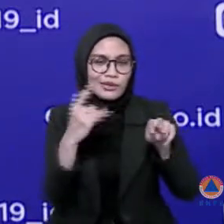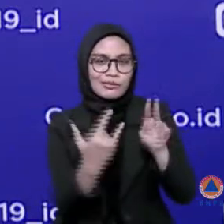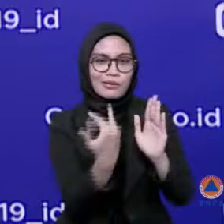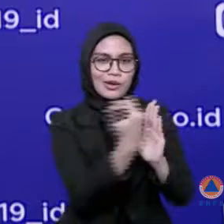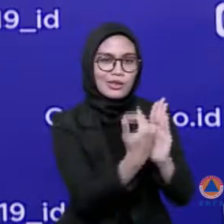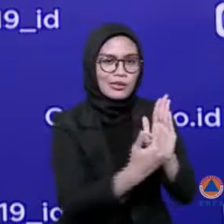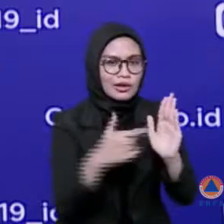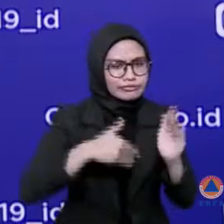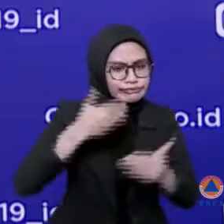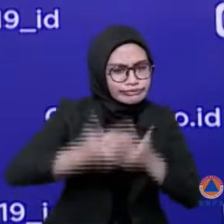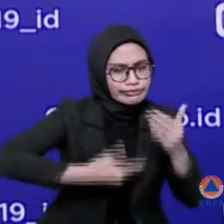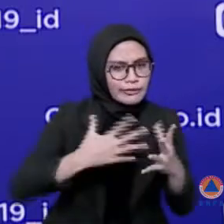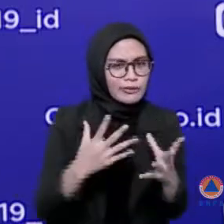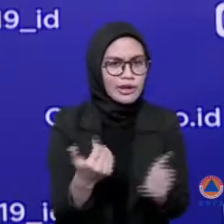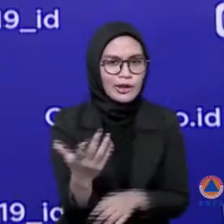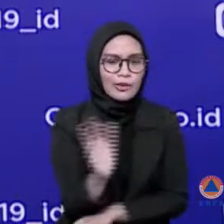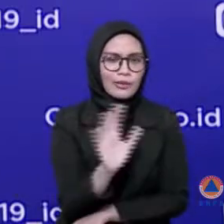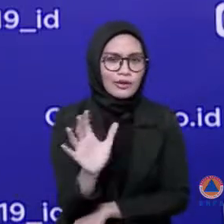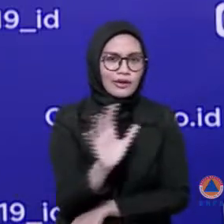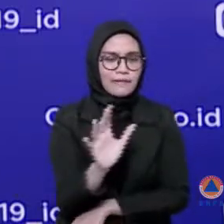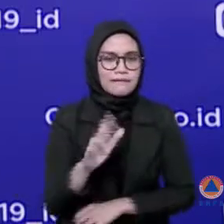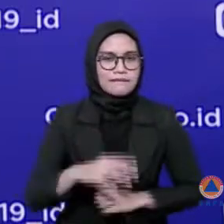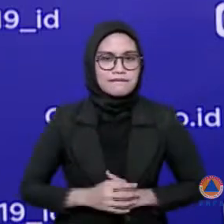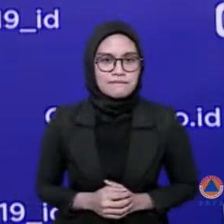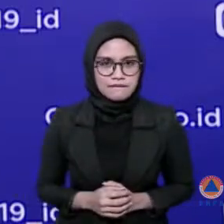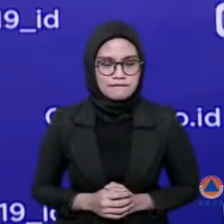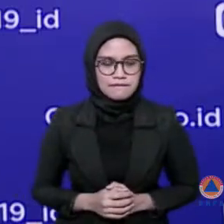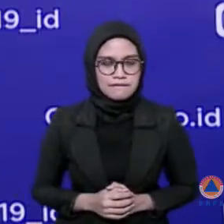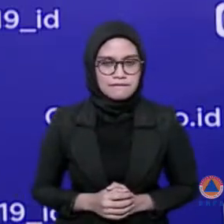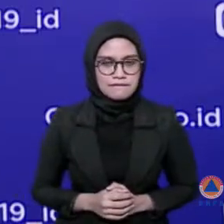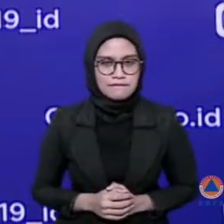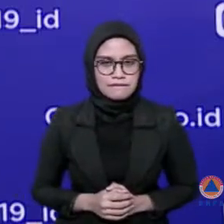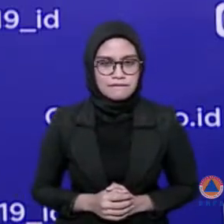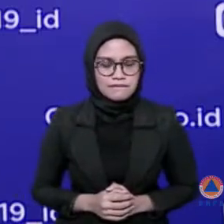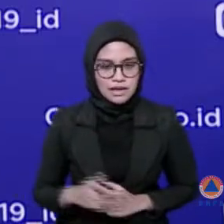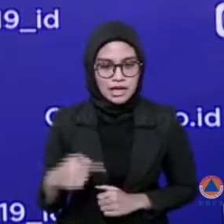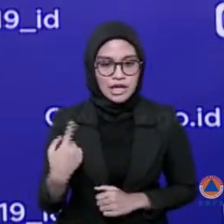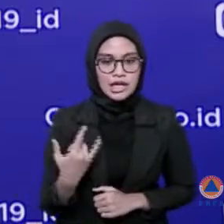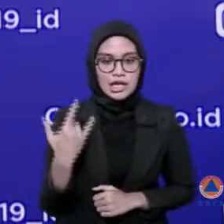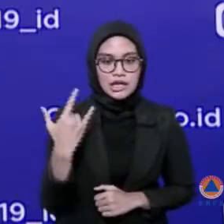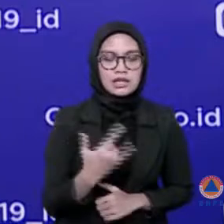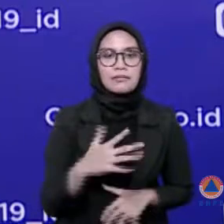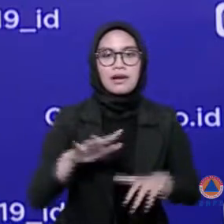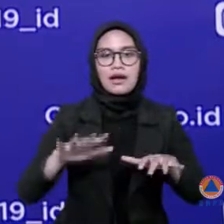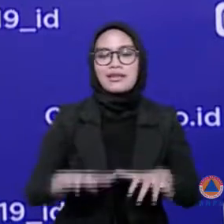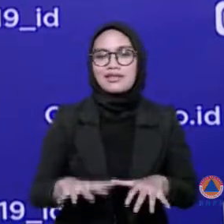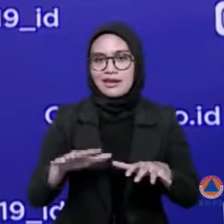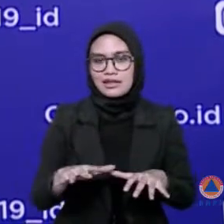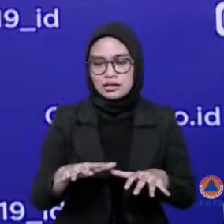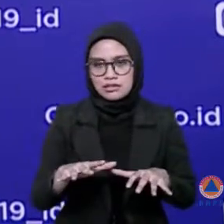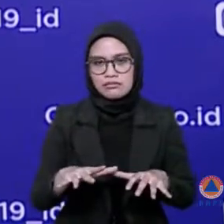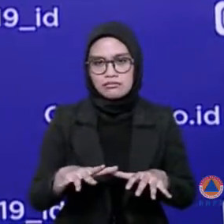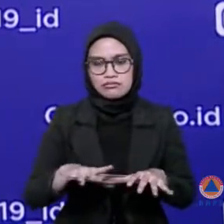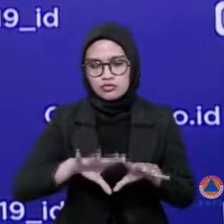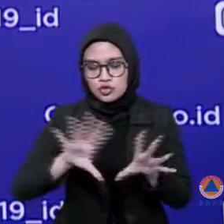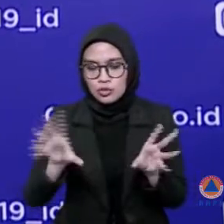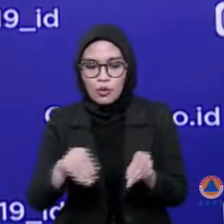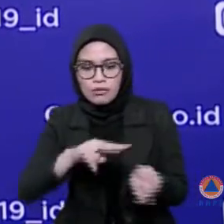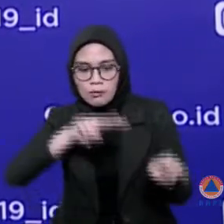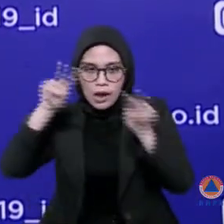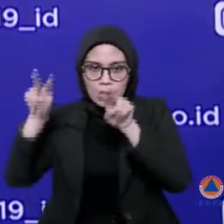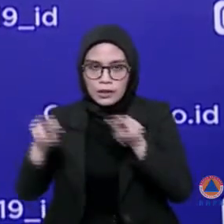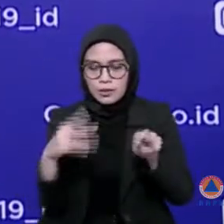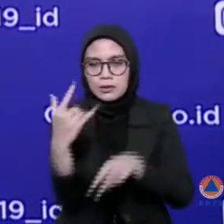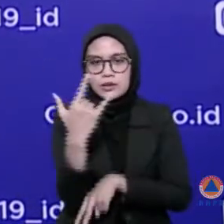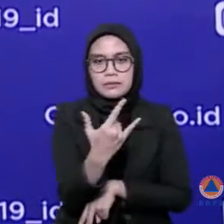policies may be adjusted from time to time while still taking into account other aspects holistically.